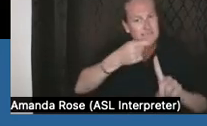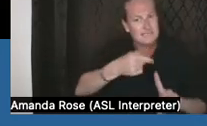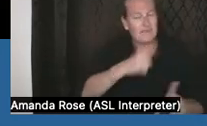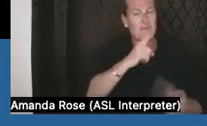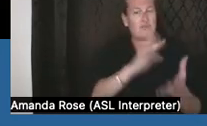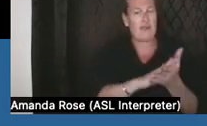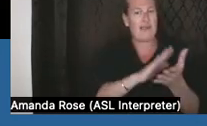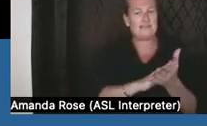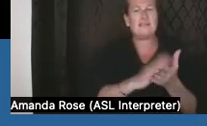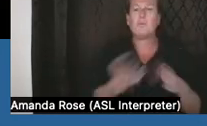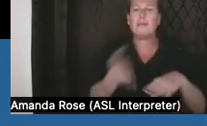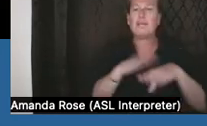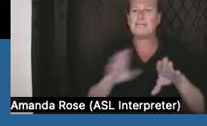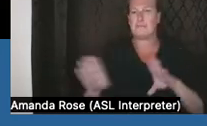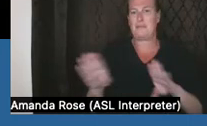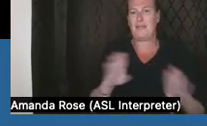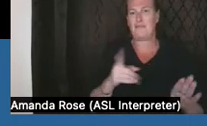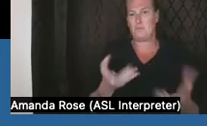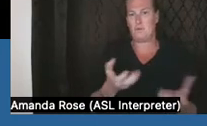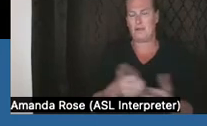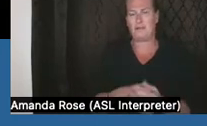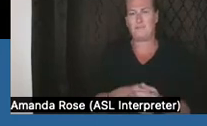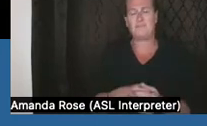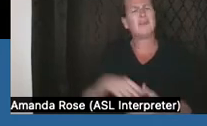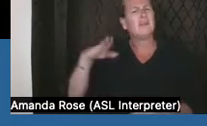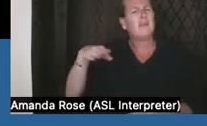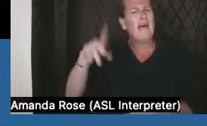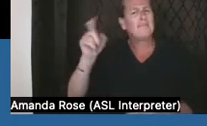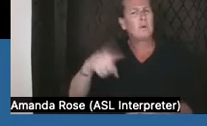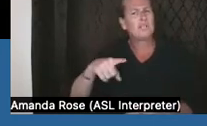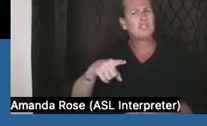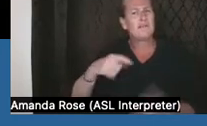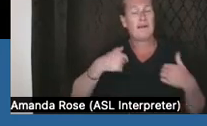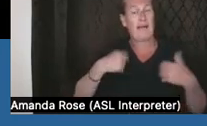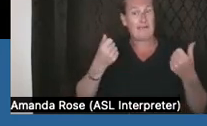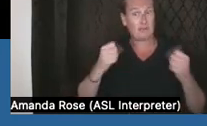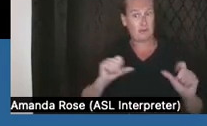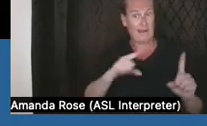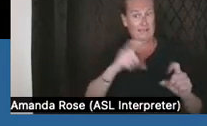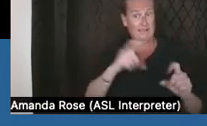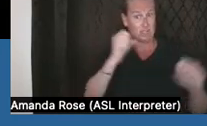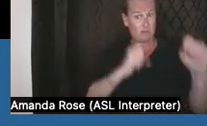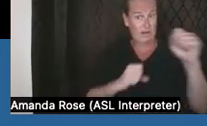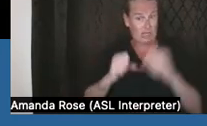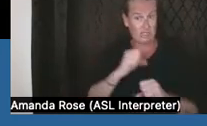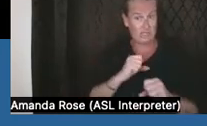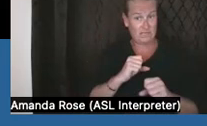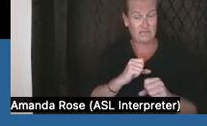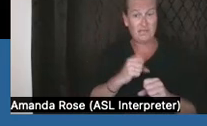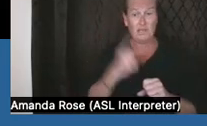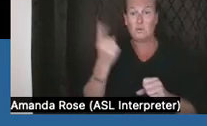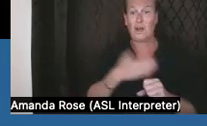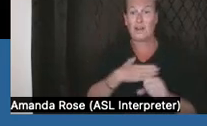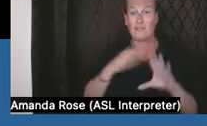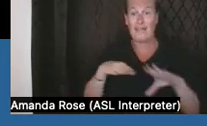well. I have a question. When I have tried this strategy and one of my kids hears it,